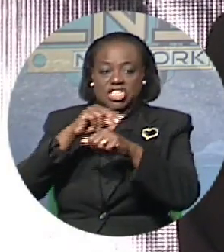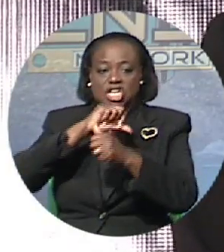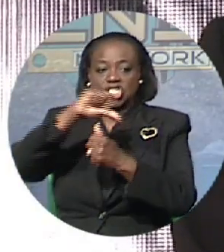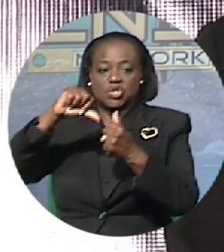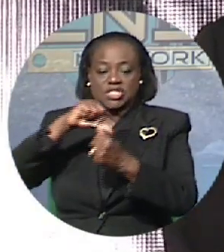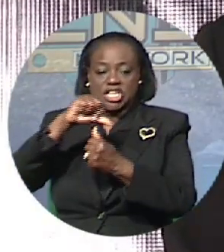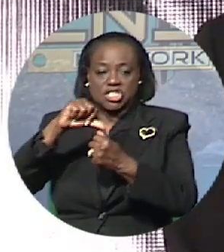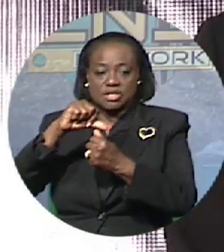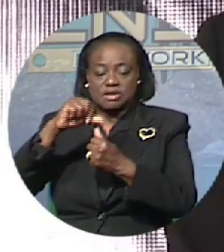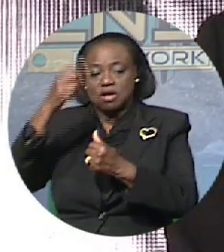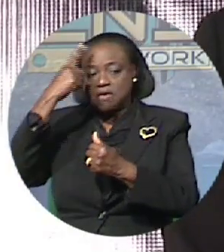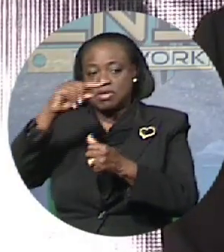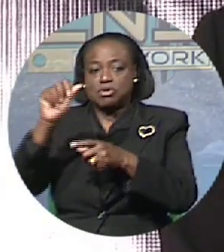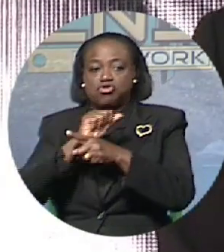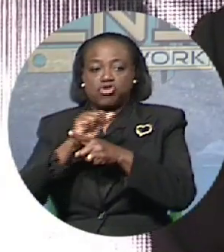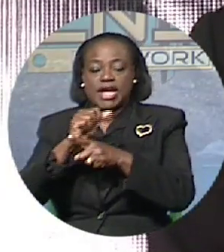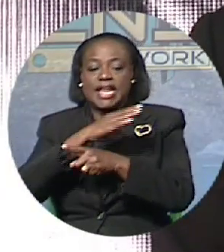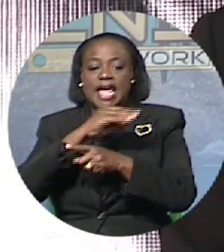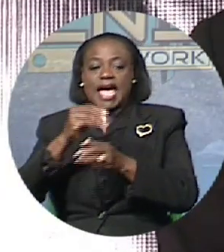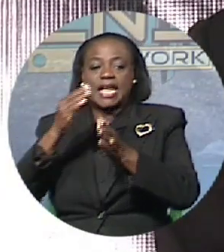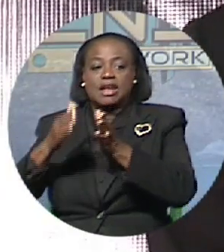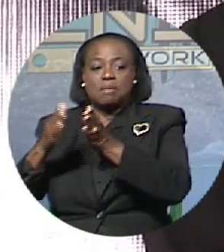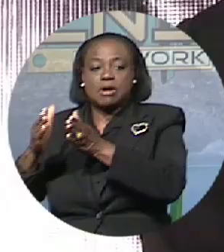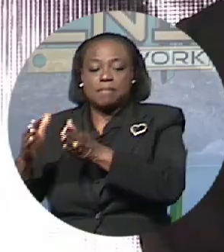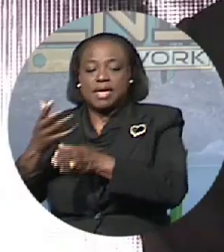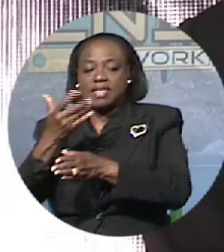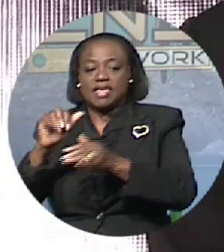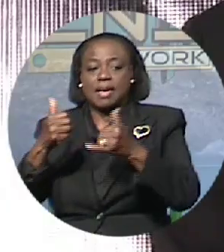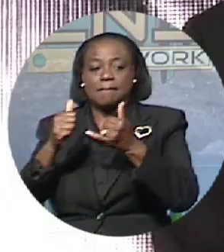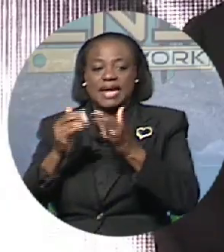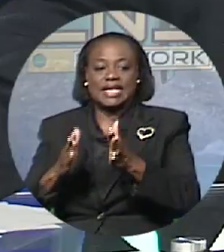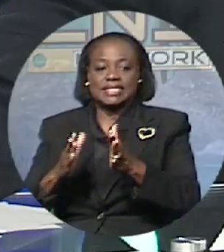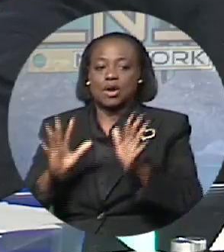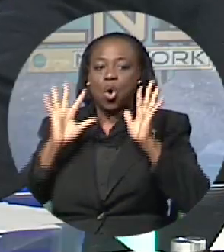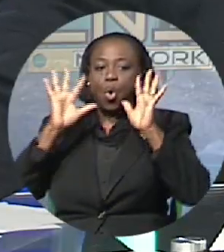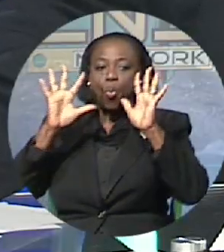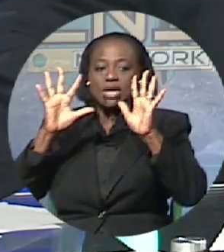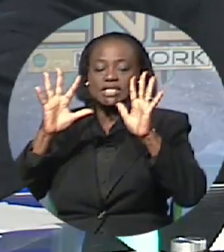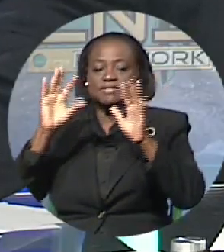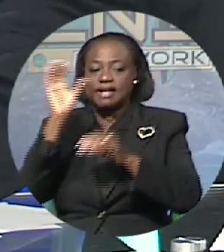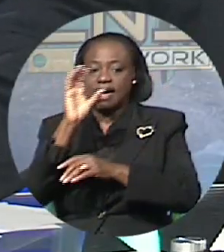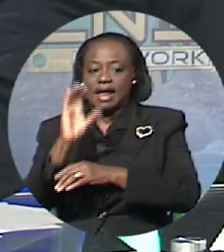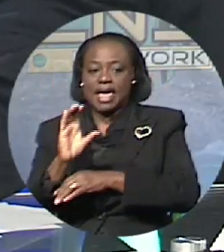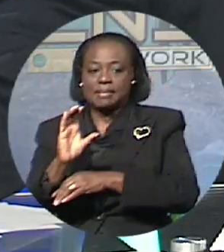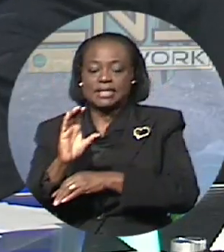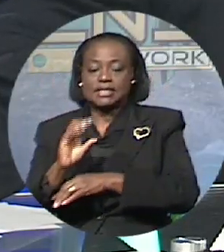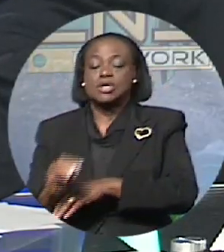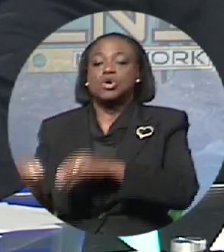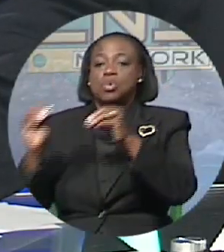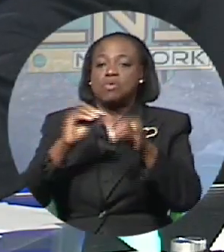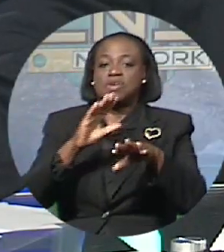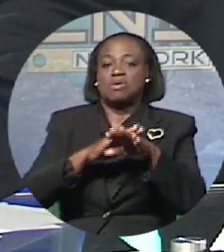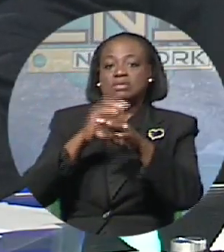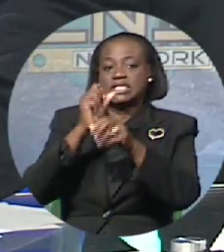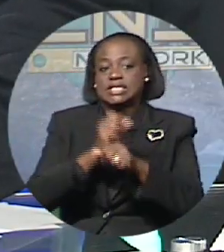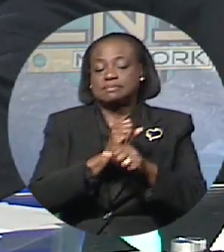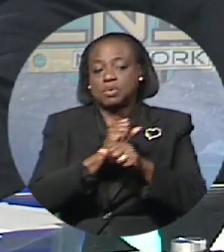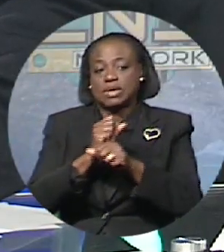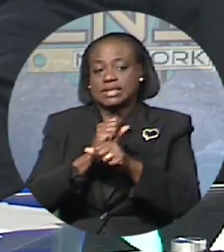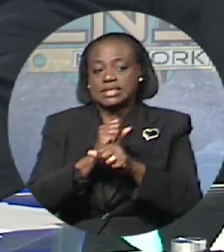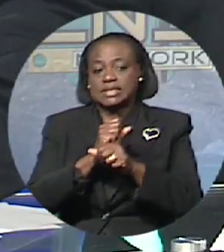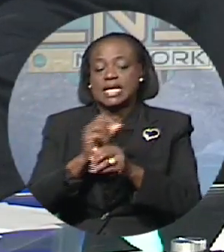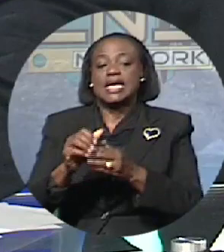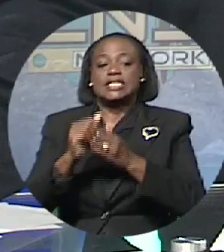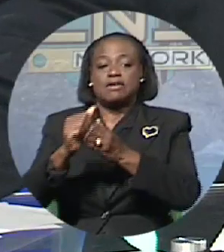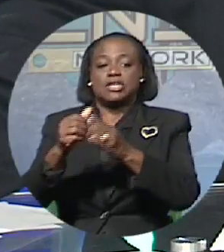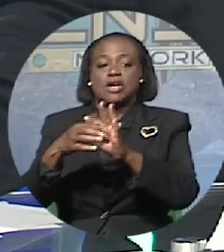them to train and prepare their players. And also when you've got such a wonderful climate. Moving on to sports news now. Generally, Director of